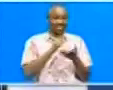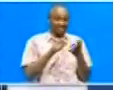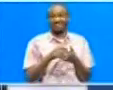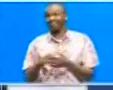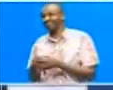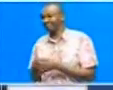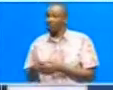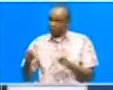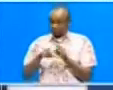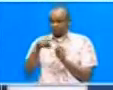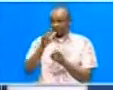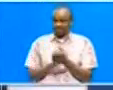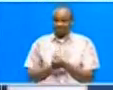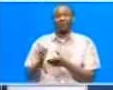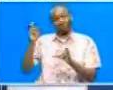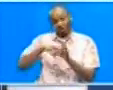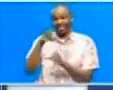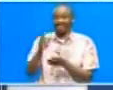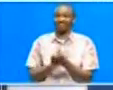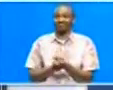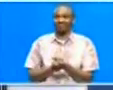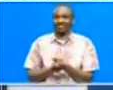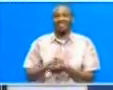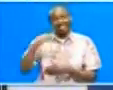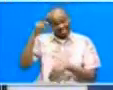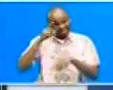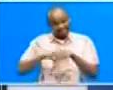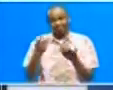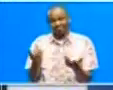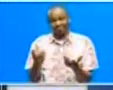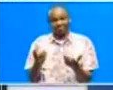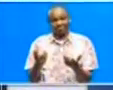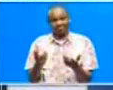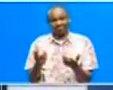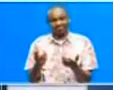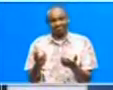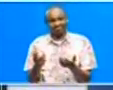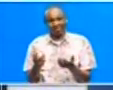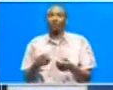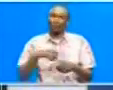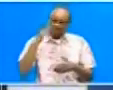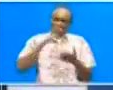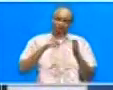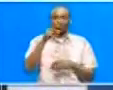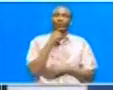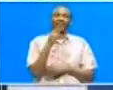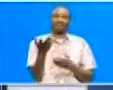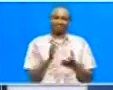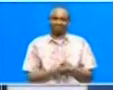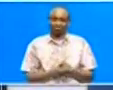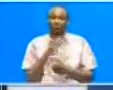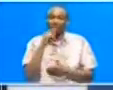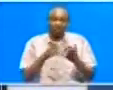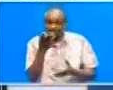Congratulations. It's still here. Do you want to read it? No, it's okay. Some excerpts it's long. Of it? It's kind of long. Good. Tell me how you're feeling now, and you know what this means for